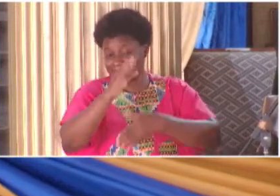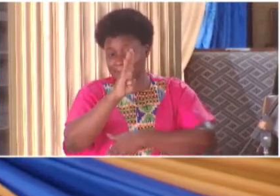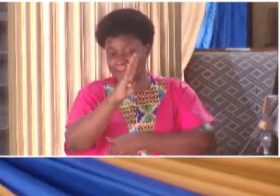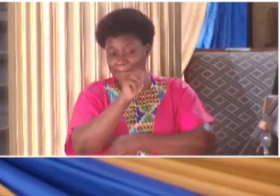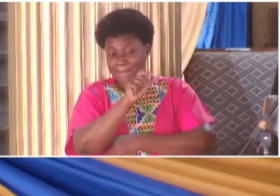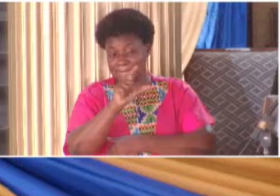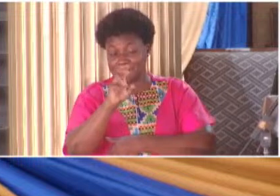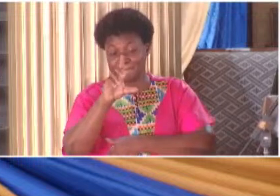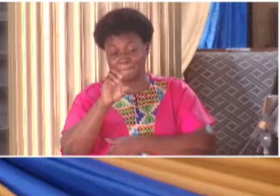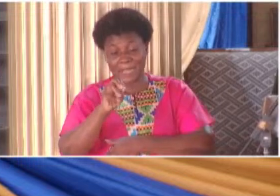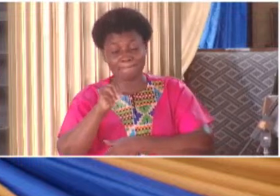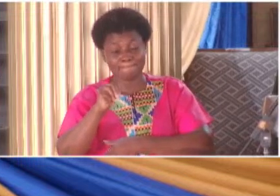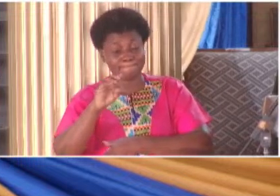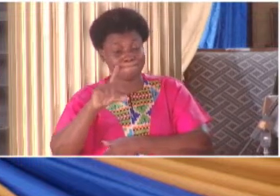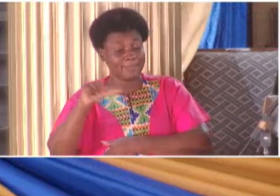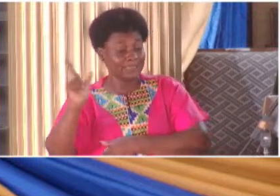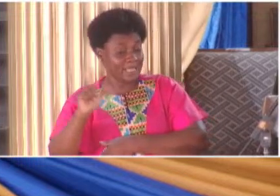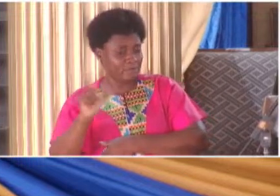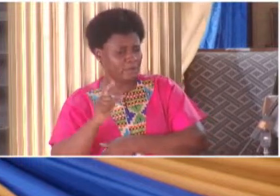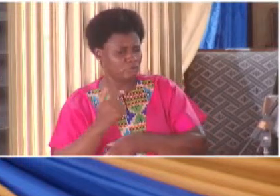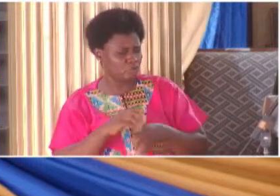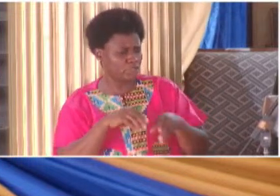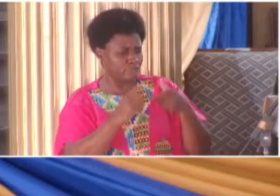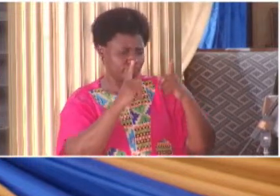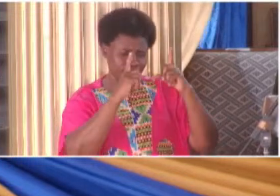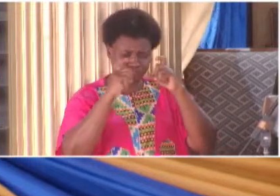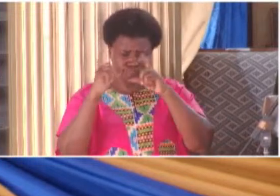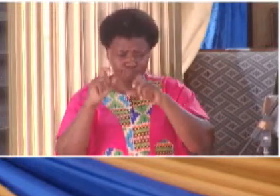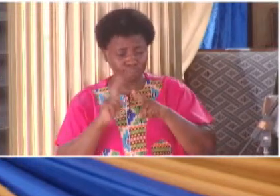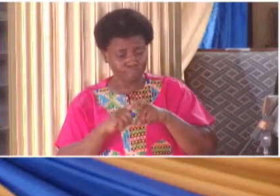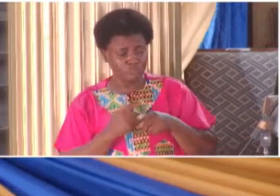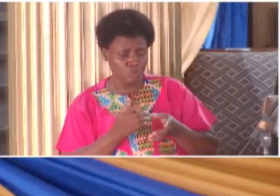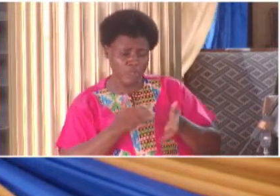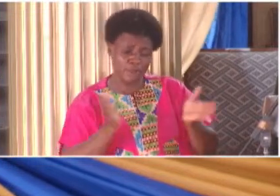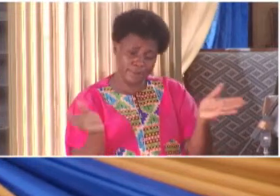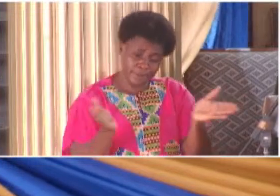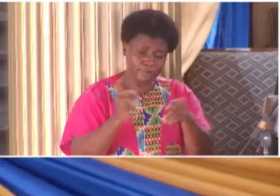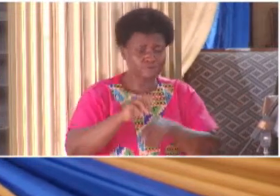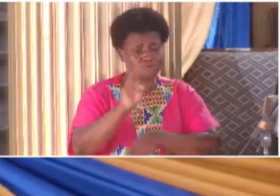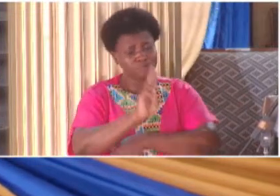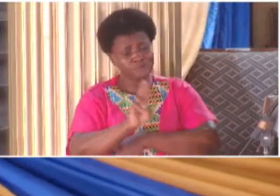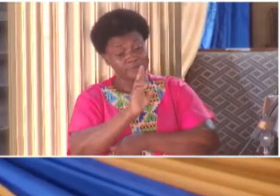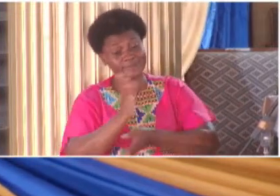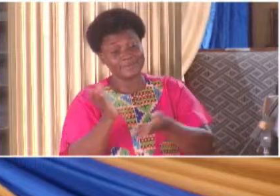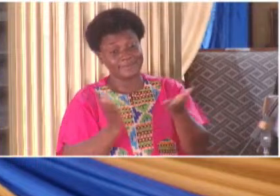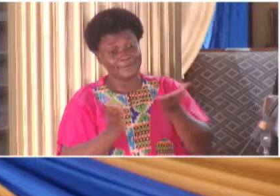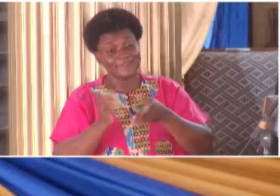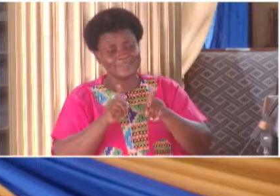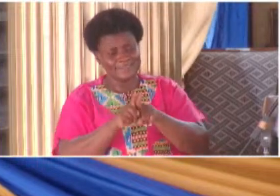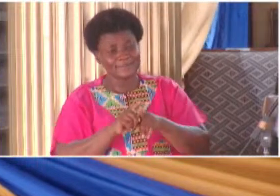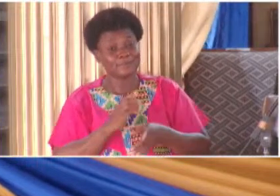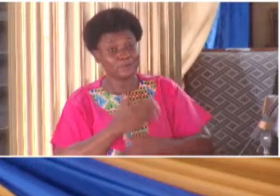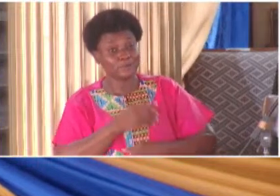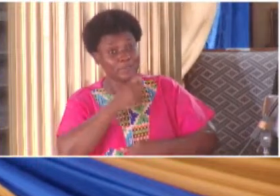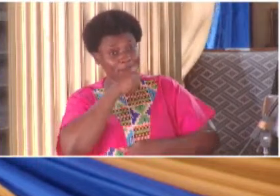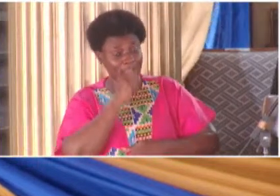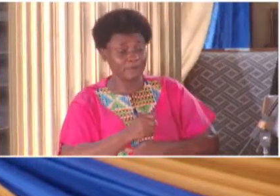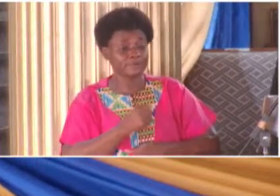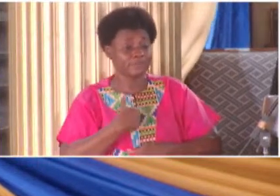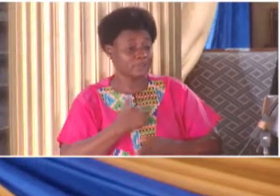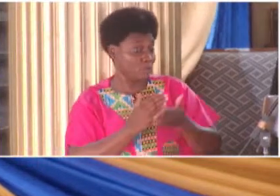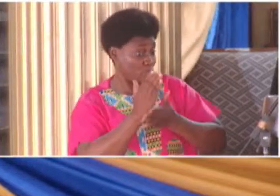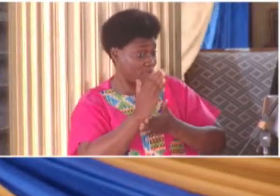take memorable pictures of you today. We'd like to encourage you to patronize their services, and please ensure that they have the